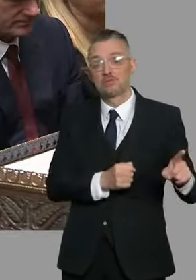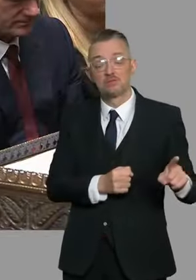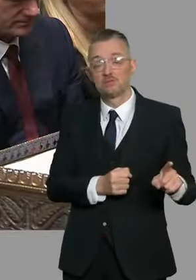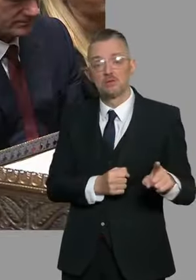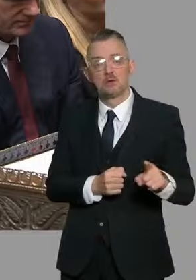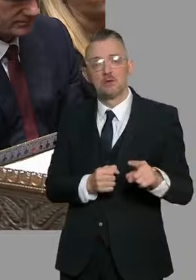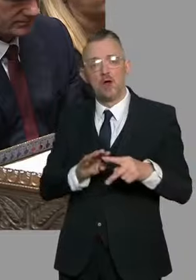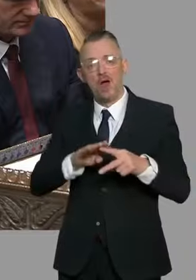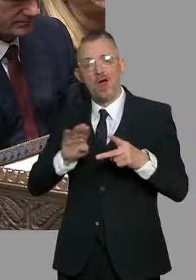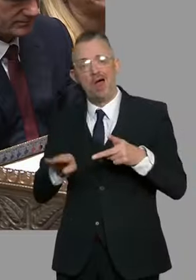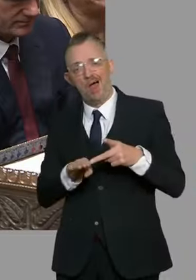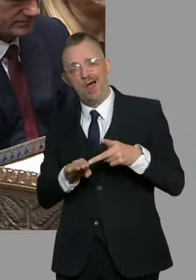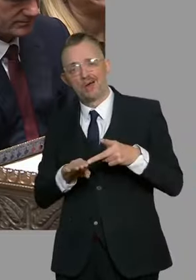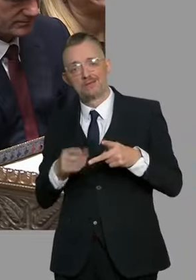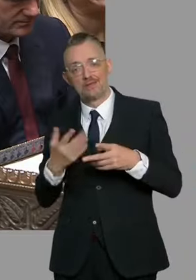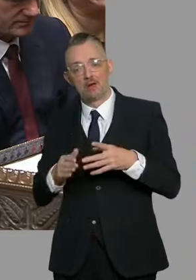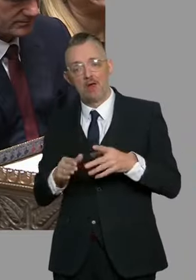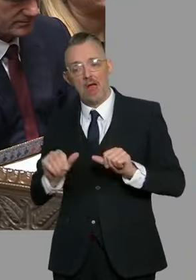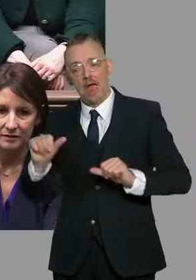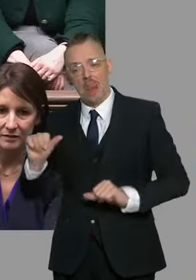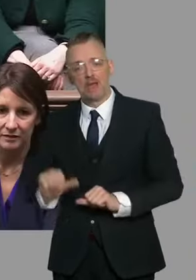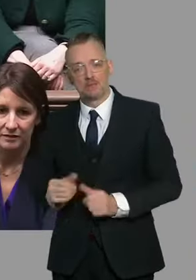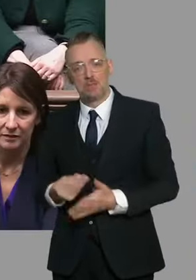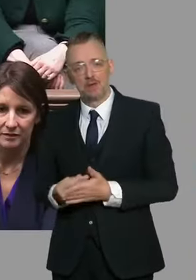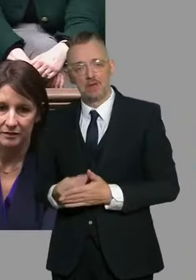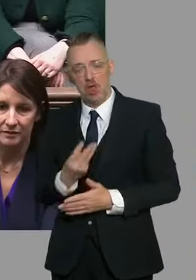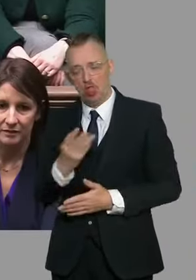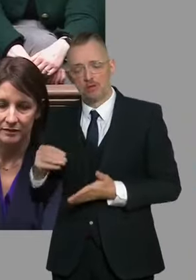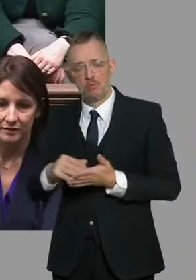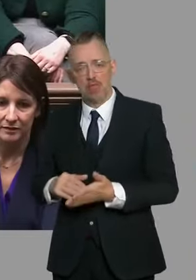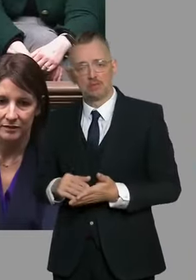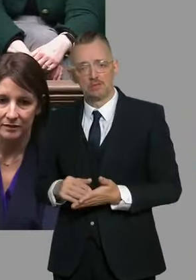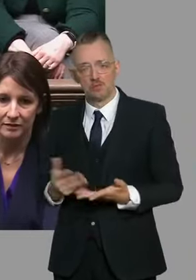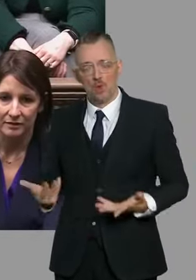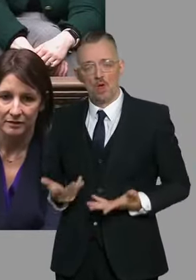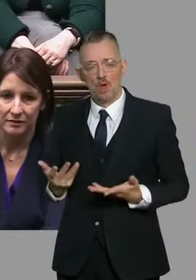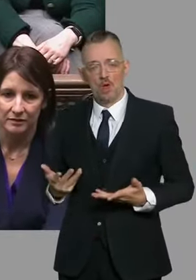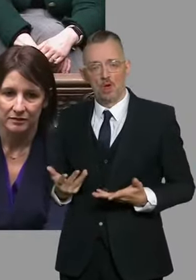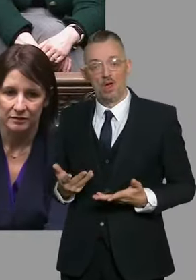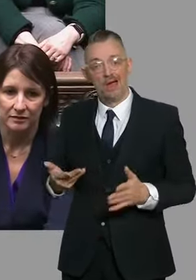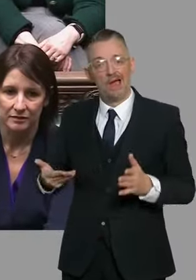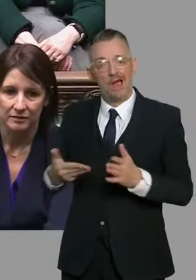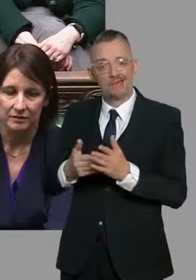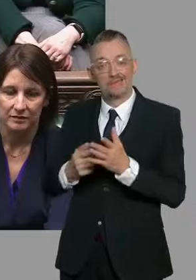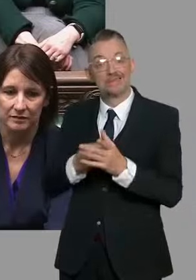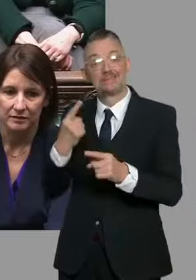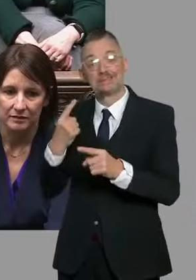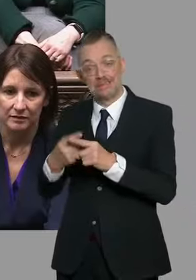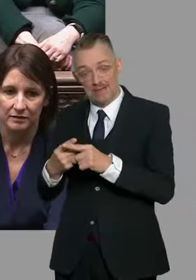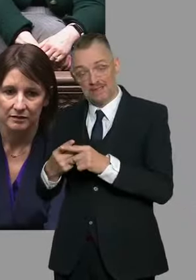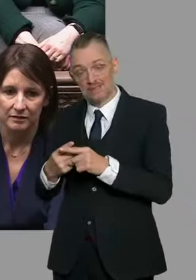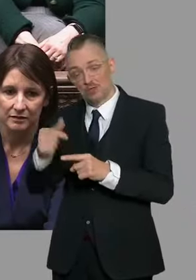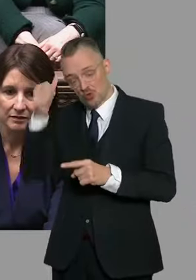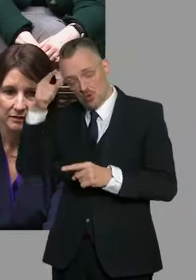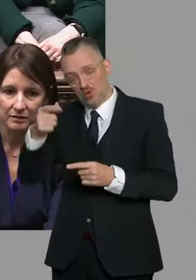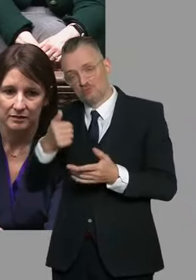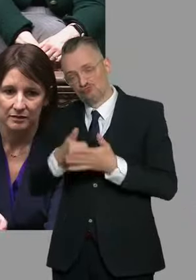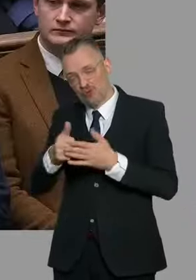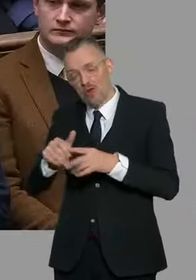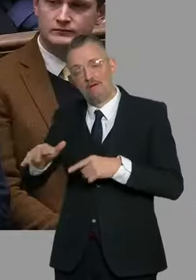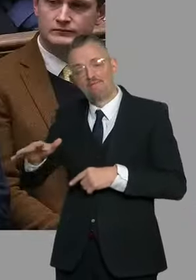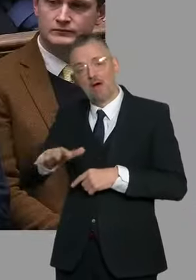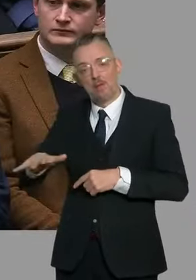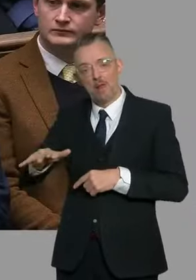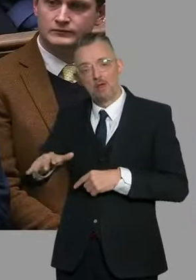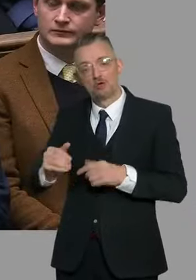farmers. In relation to inheritance tax, as he knows, in a typical family case, the threshold is £3 million, and therefore the